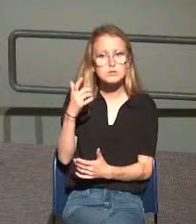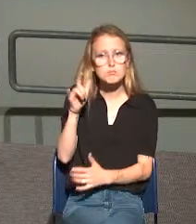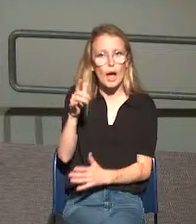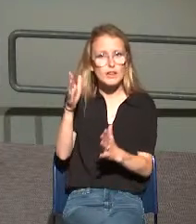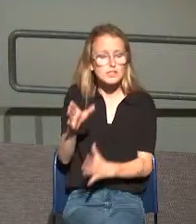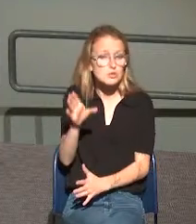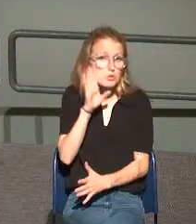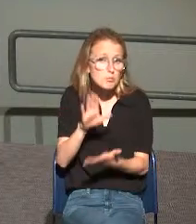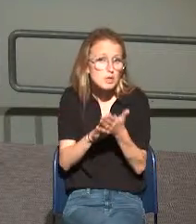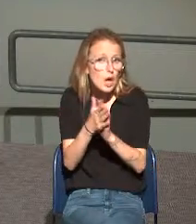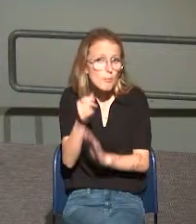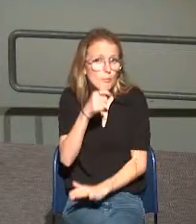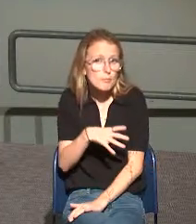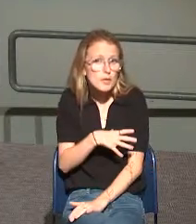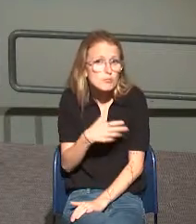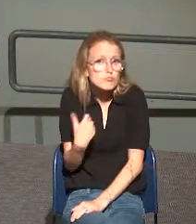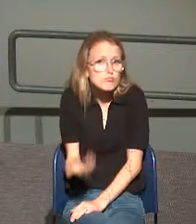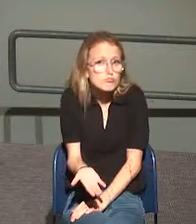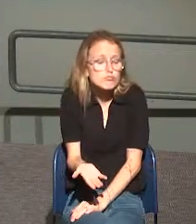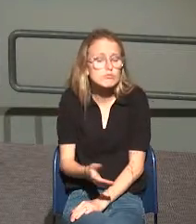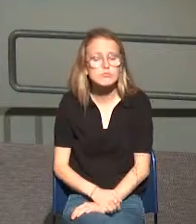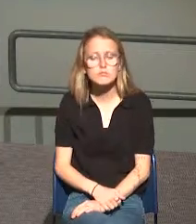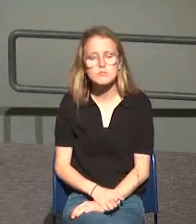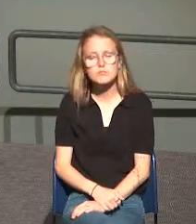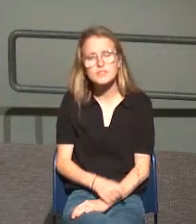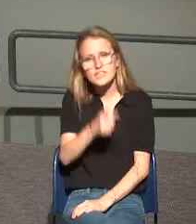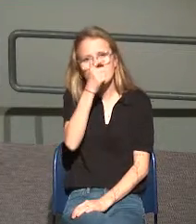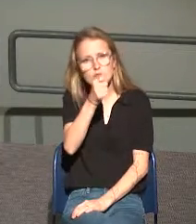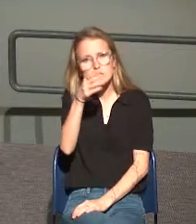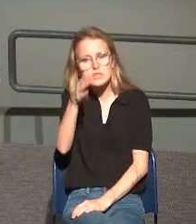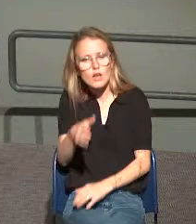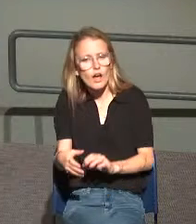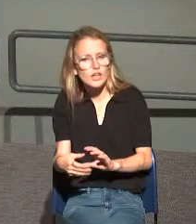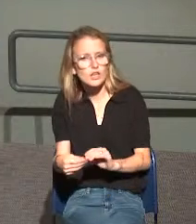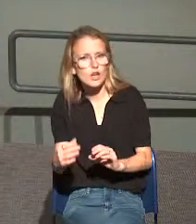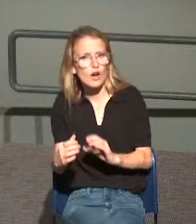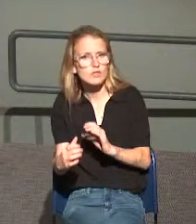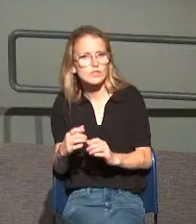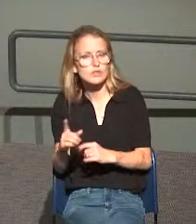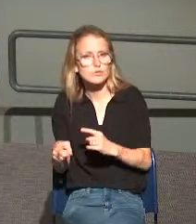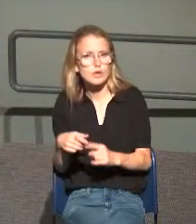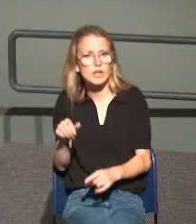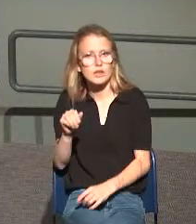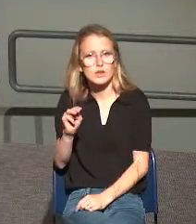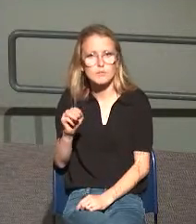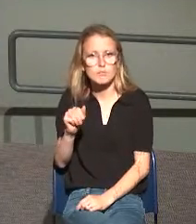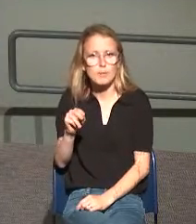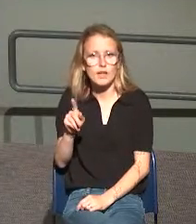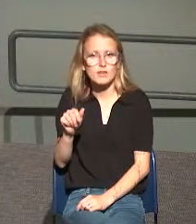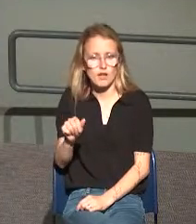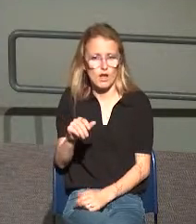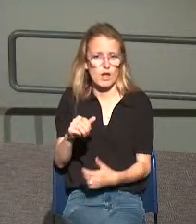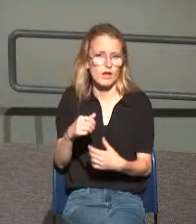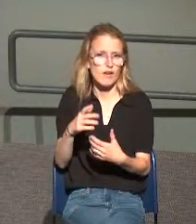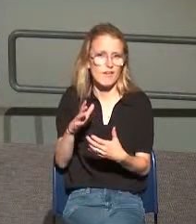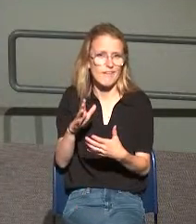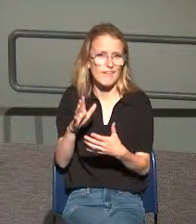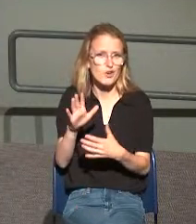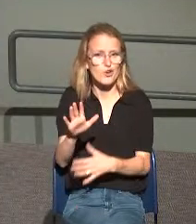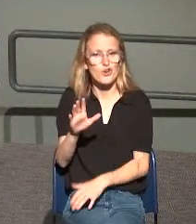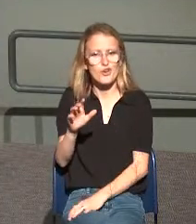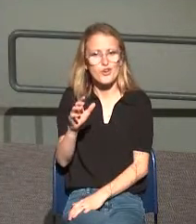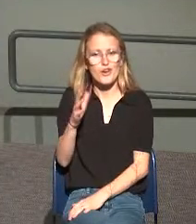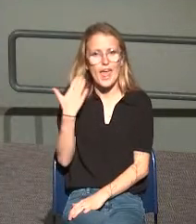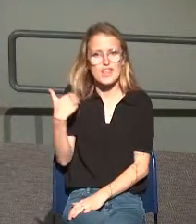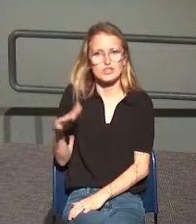It was kind of an interesting side conversation when Amanda Lee made her Blue Angels debut, about 50 women from